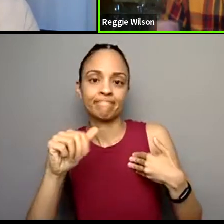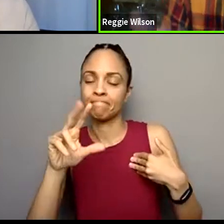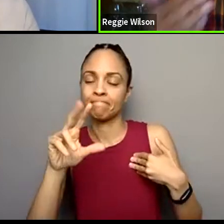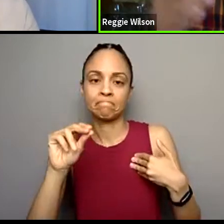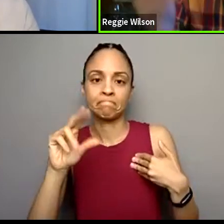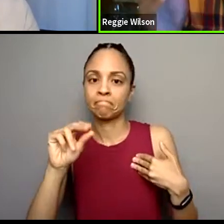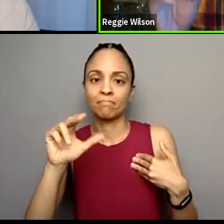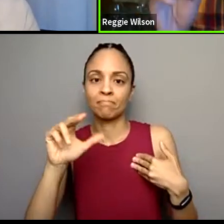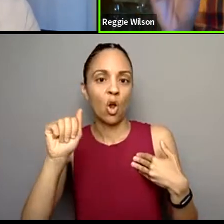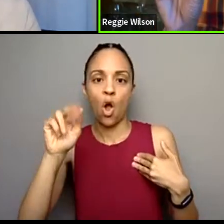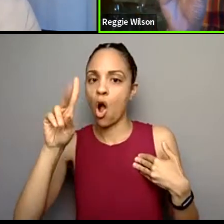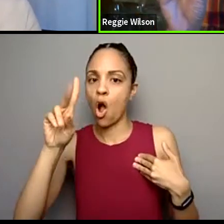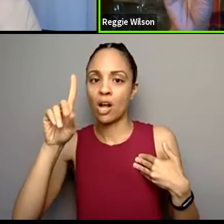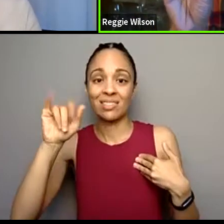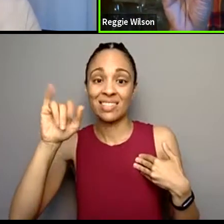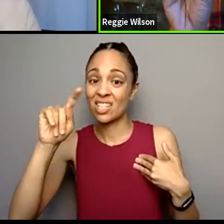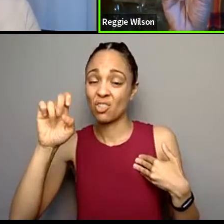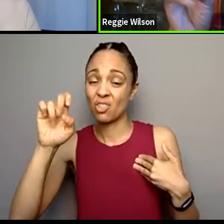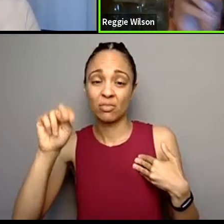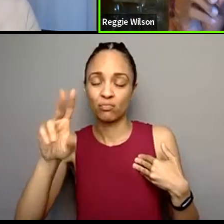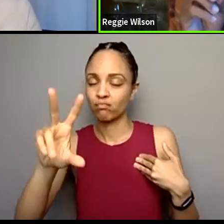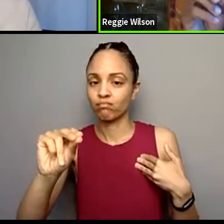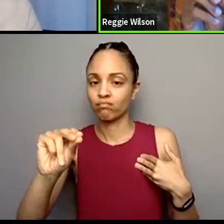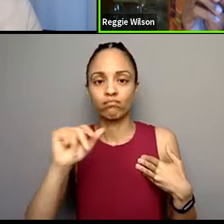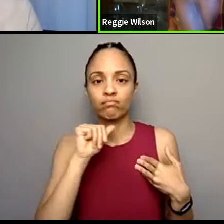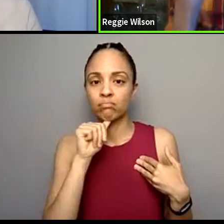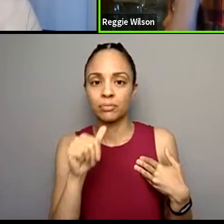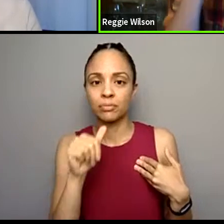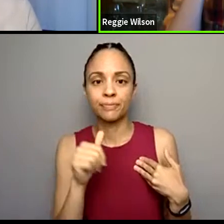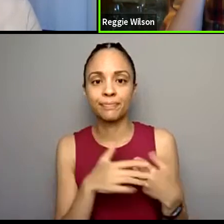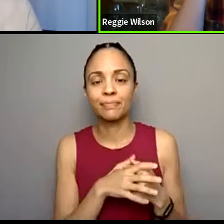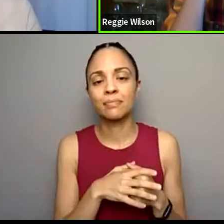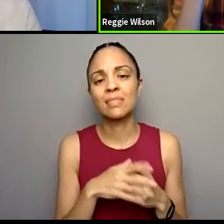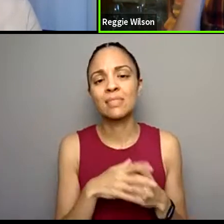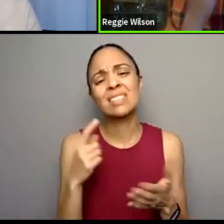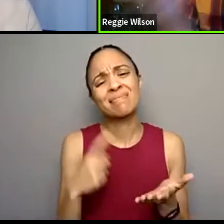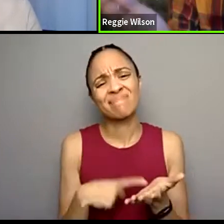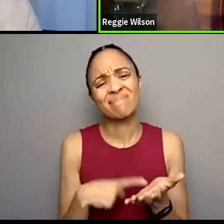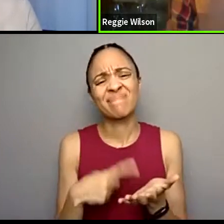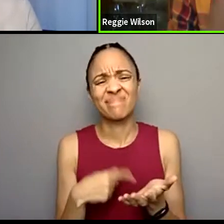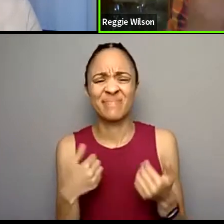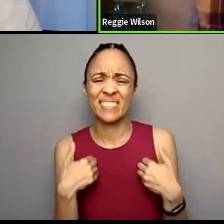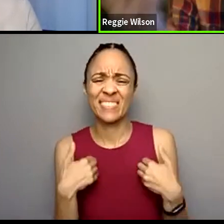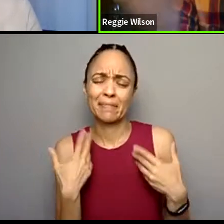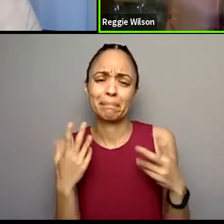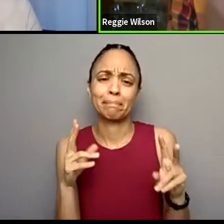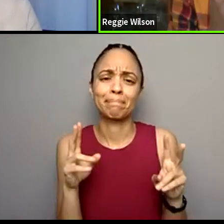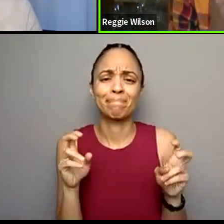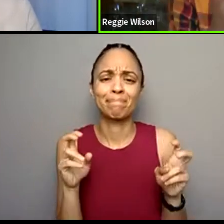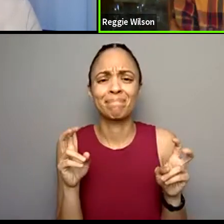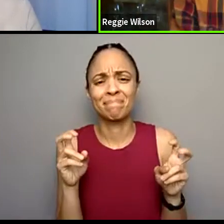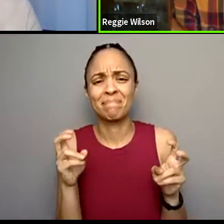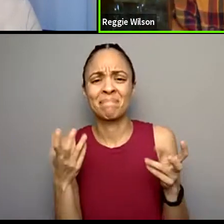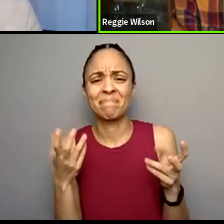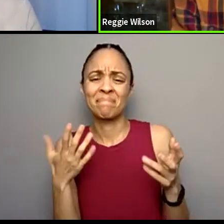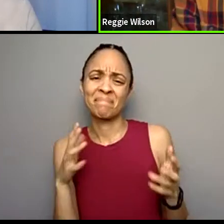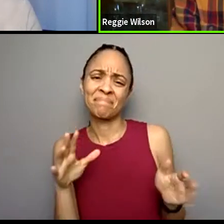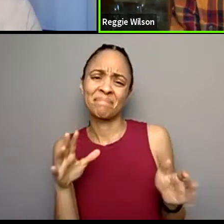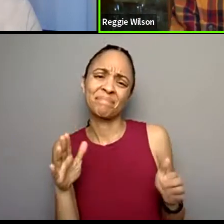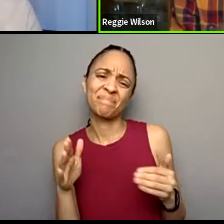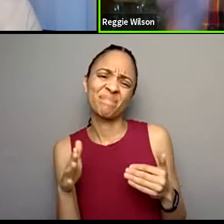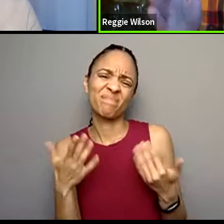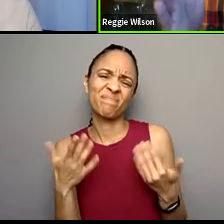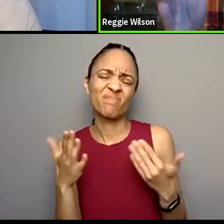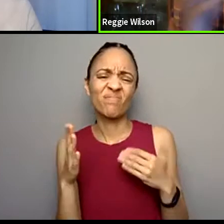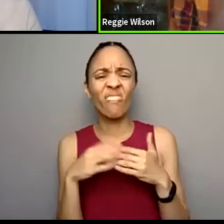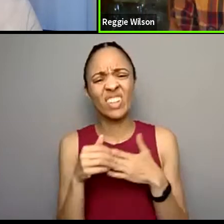sometimes, you know, sometimes there's you get close to auditions, but it's really more, it's mutual to me about how people, like if they have